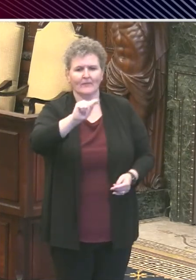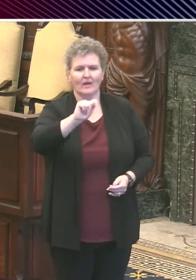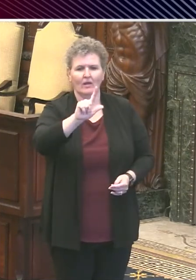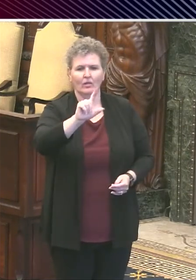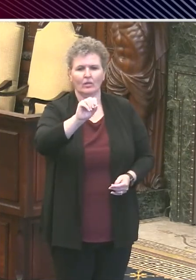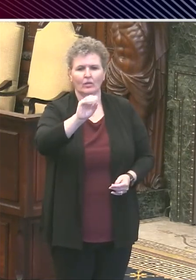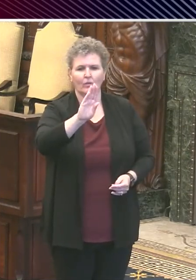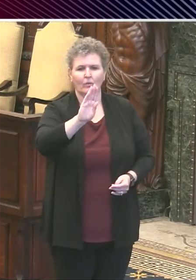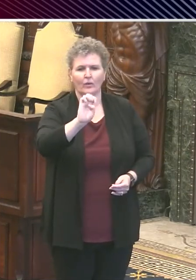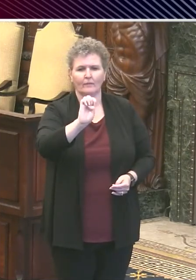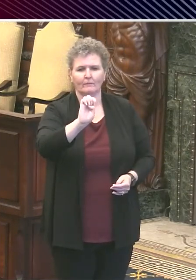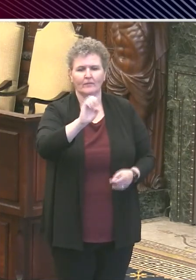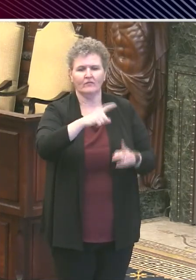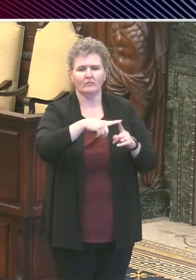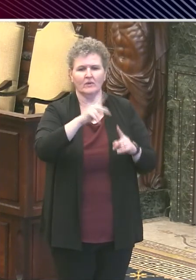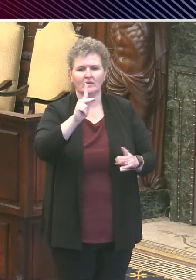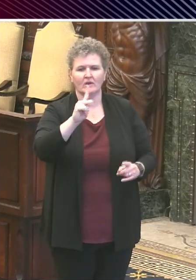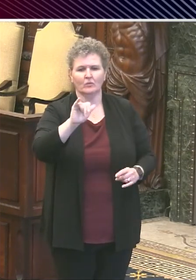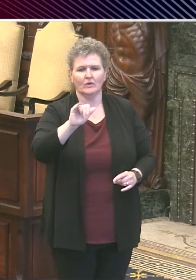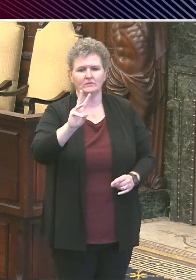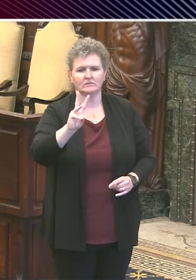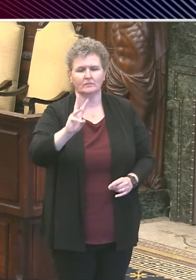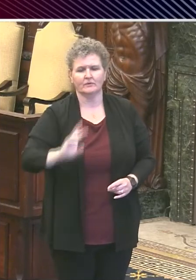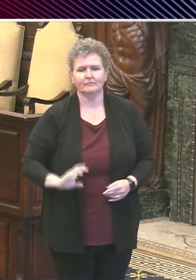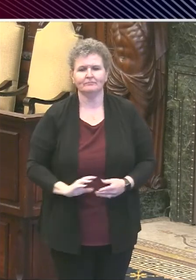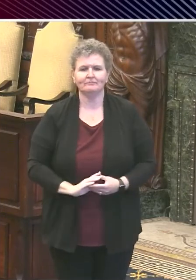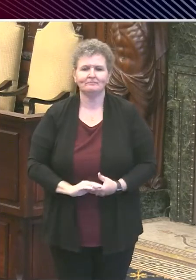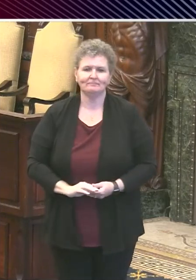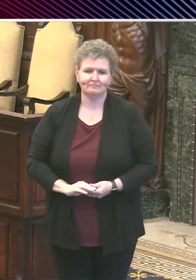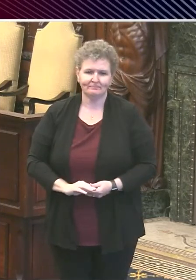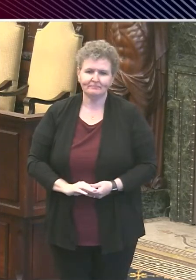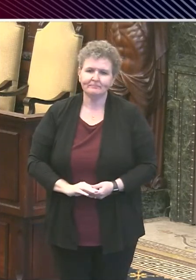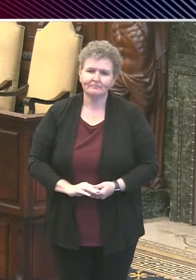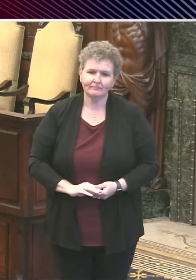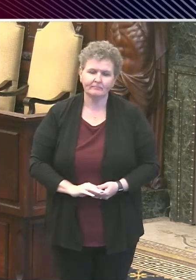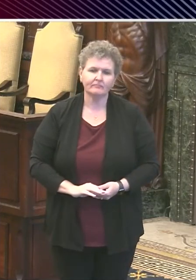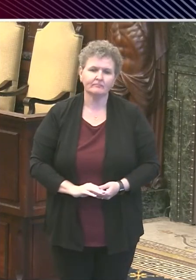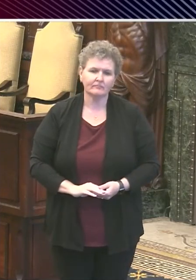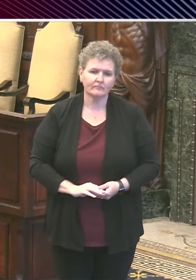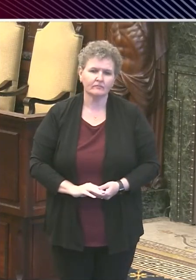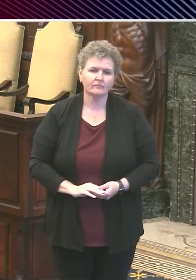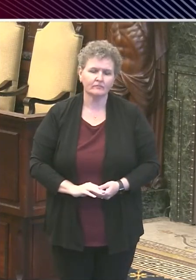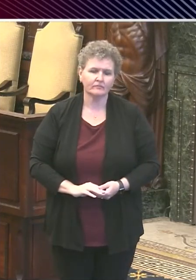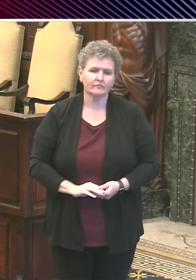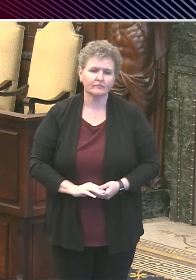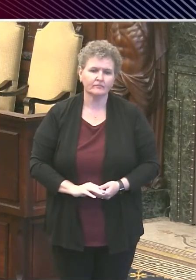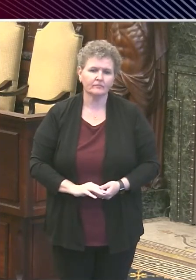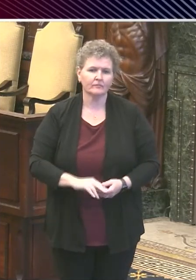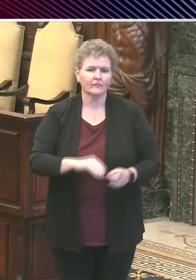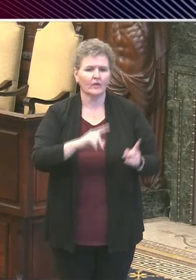All right, try unmuting now, Pat. Okay, thanks. What is the cost of the Wear a Mask campaign?